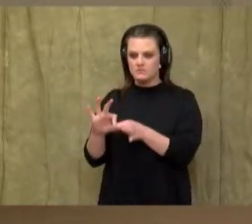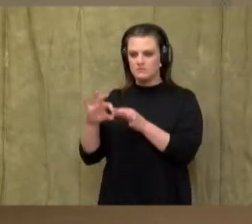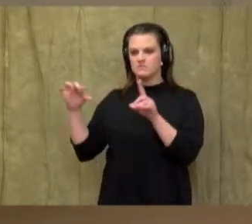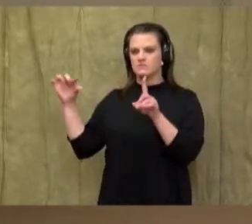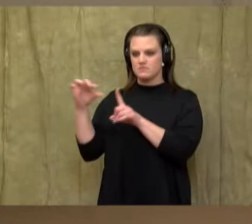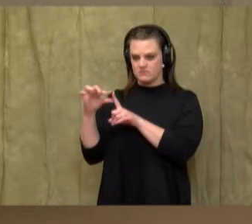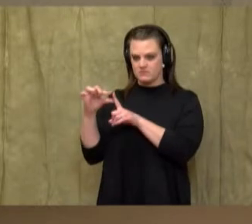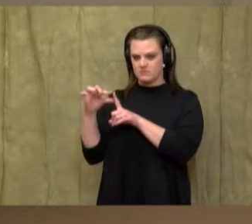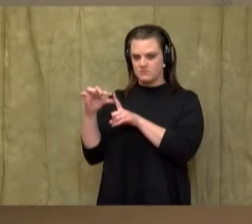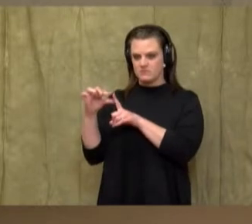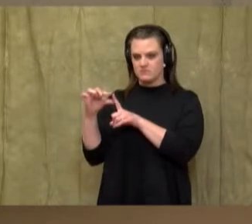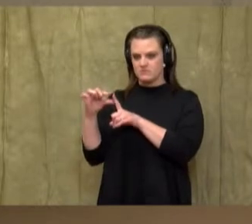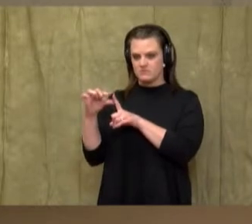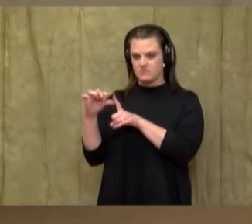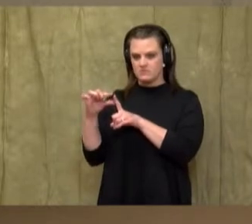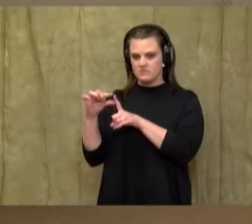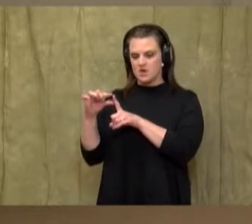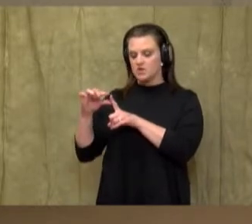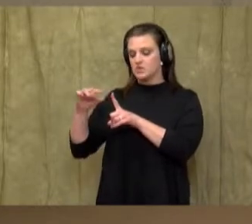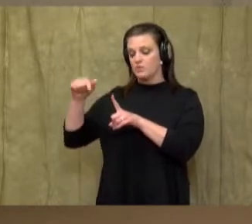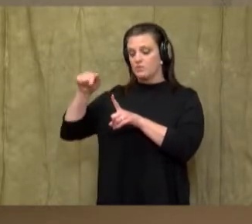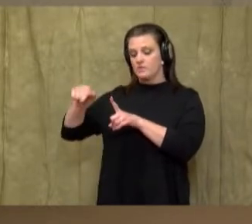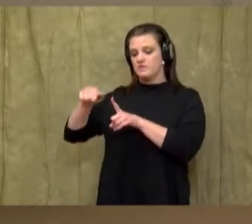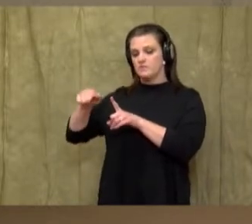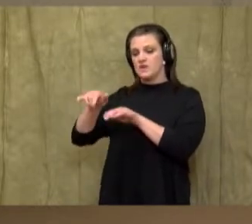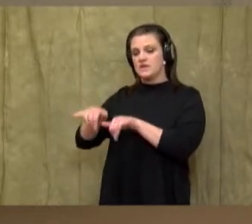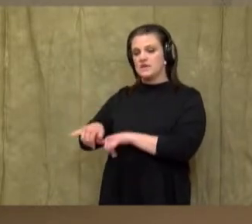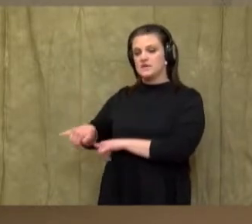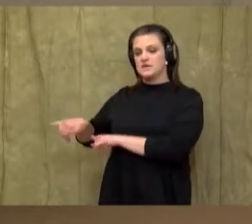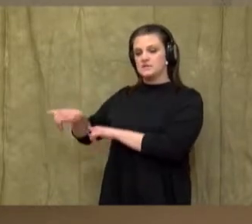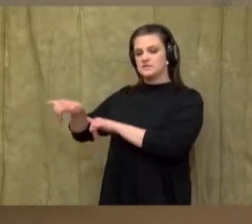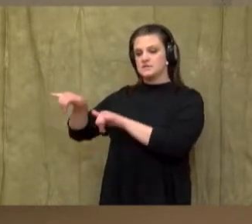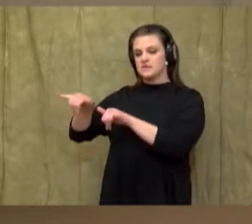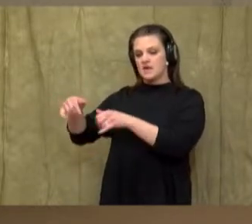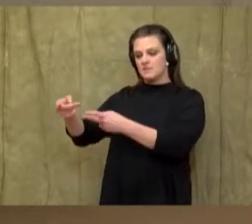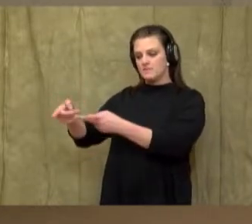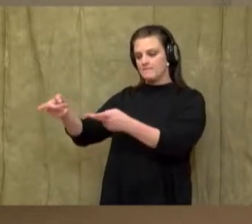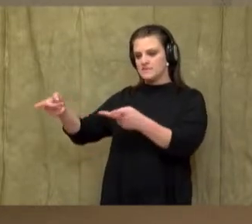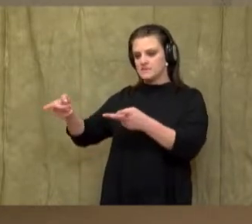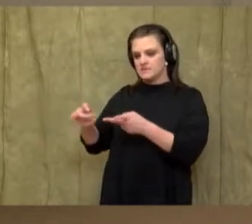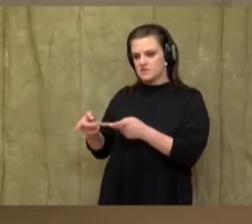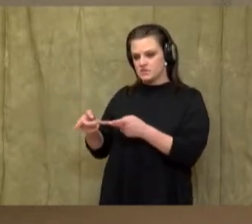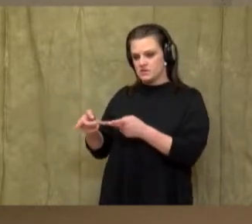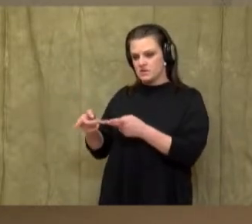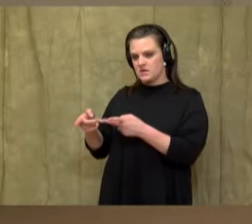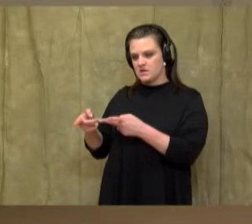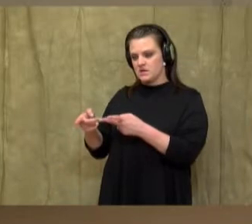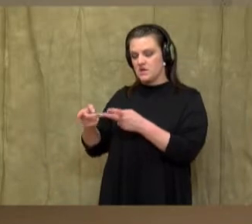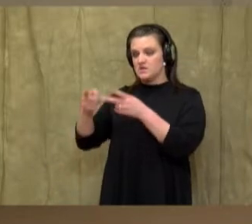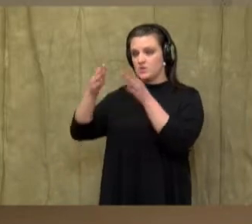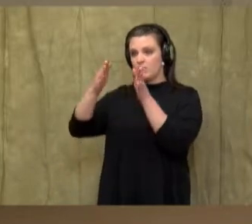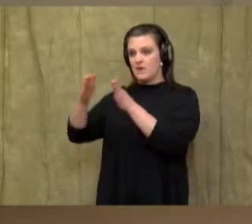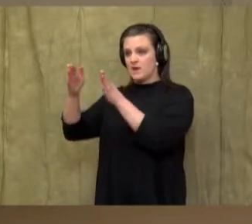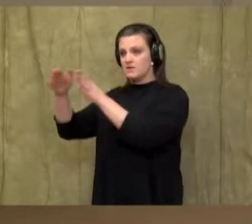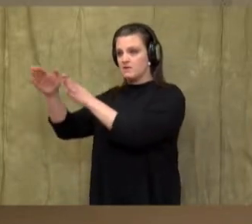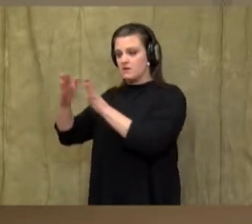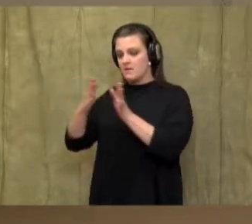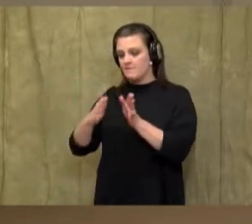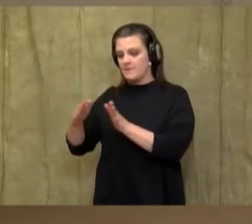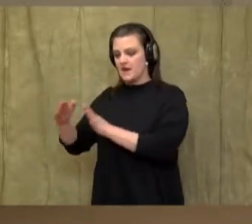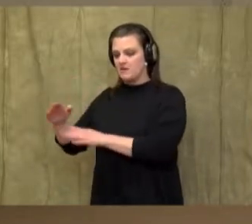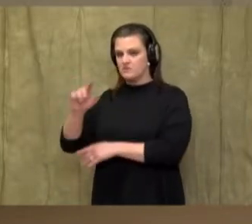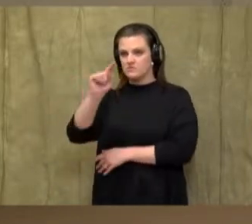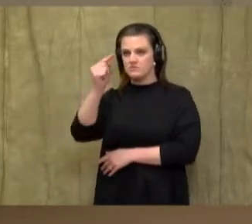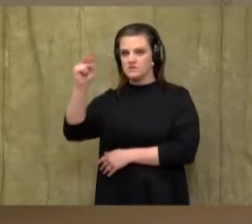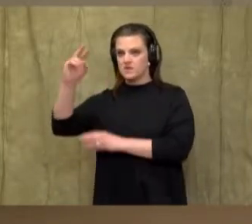in the same position in two related patterns. So we're going to take a look right now at some